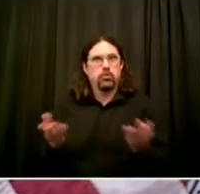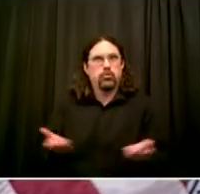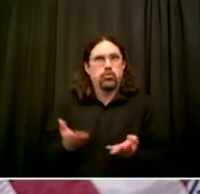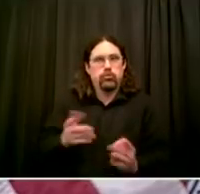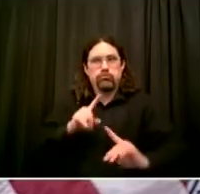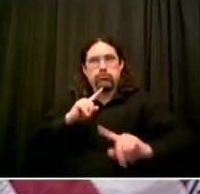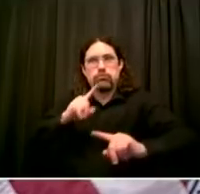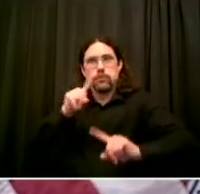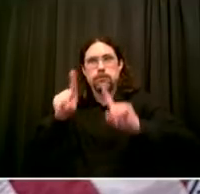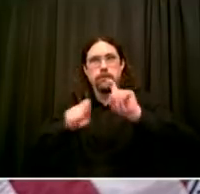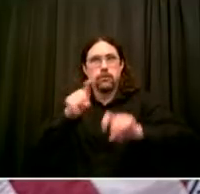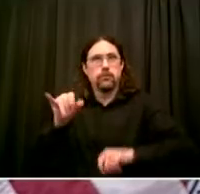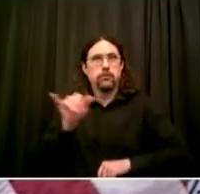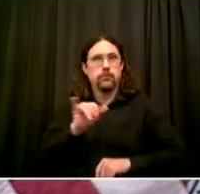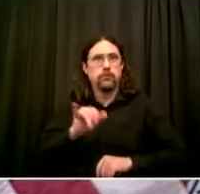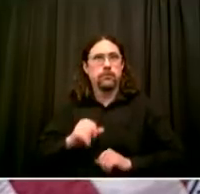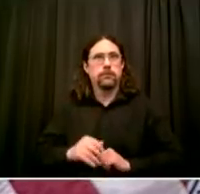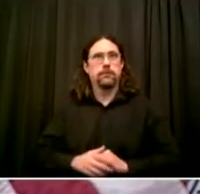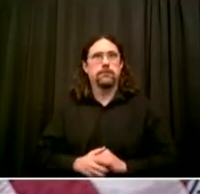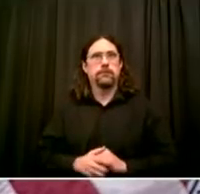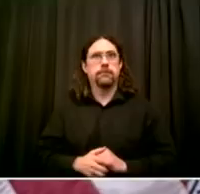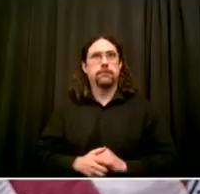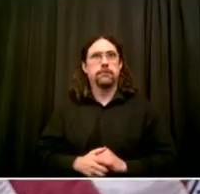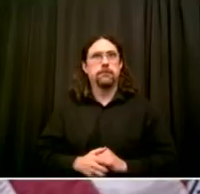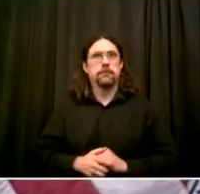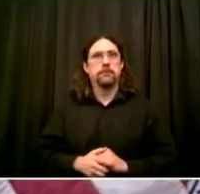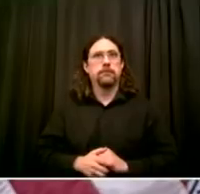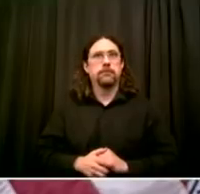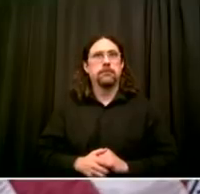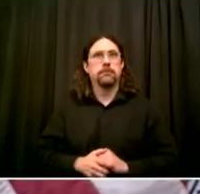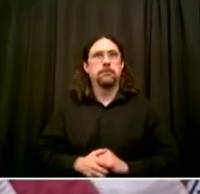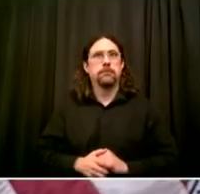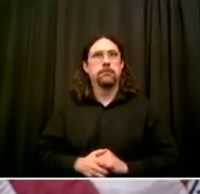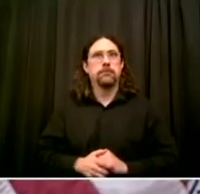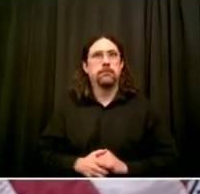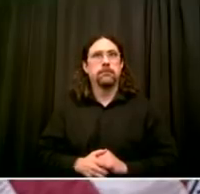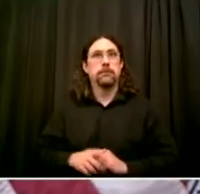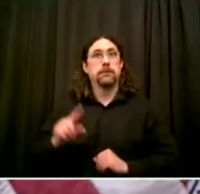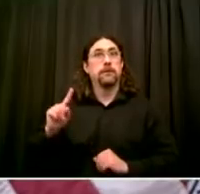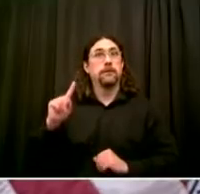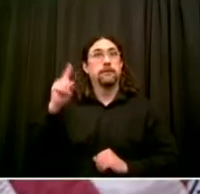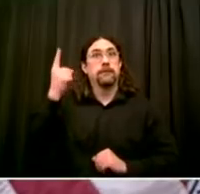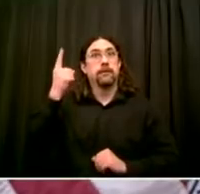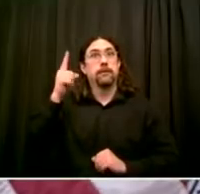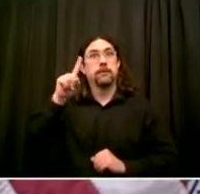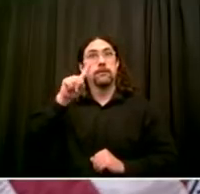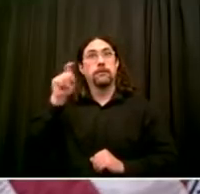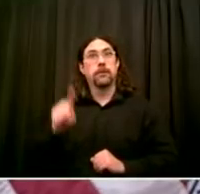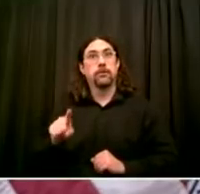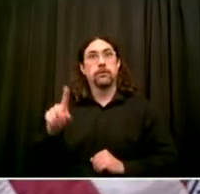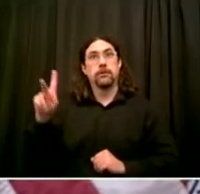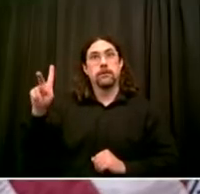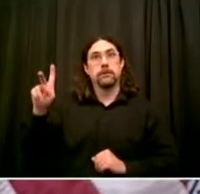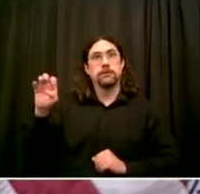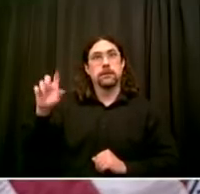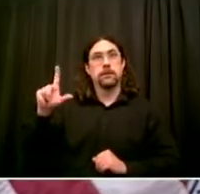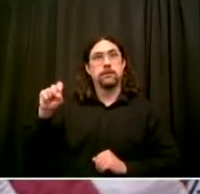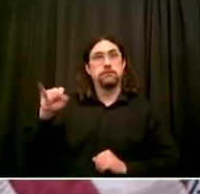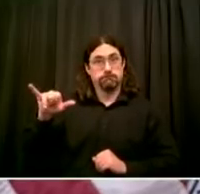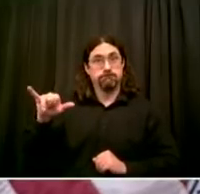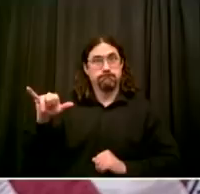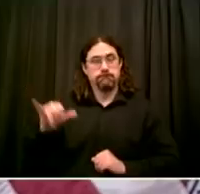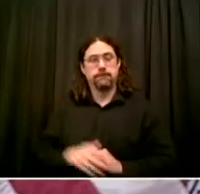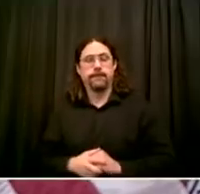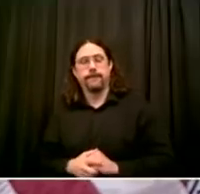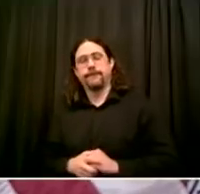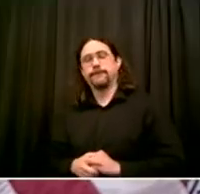Good morning, Mayor de Blasio and everyone on the call. I have two questions, and it has to do with our small businesses, our restaurants, and bars here in the